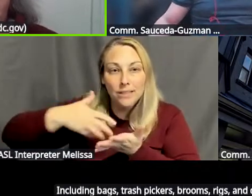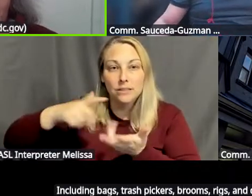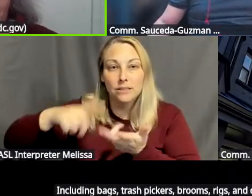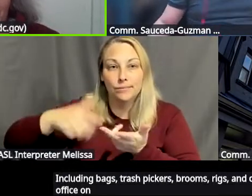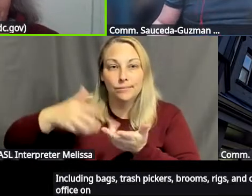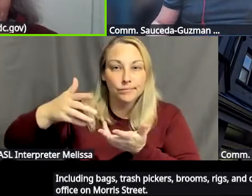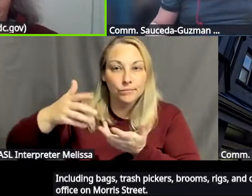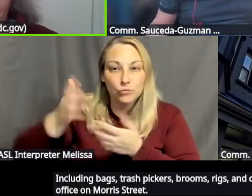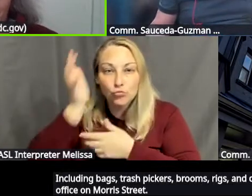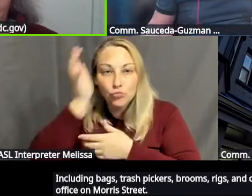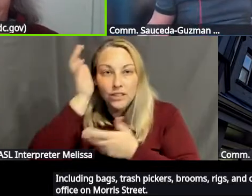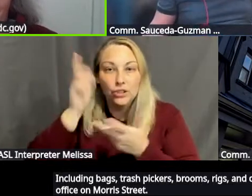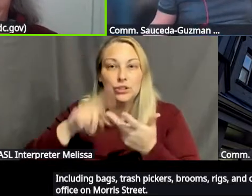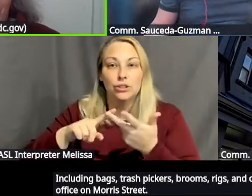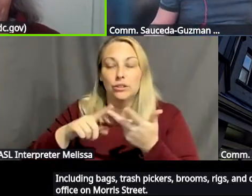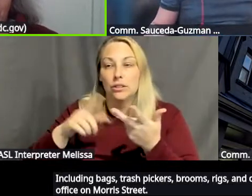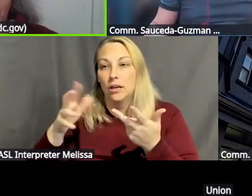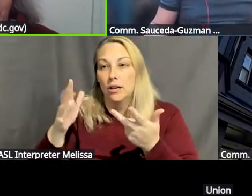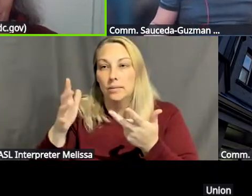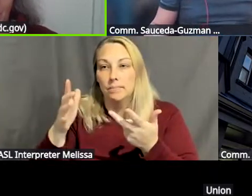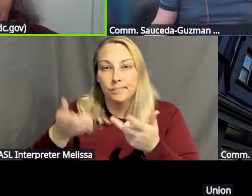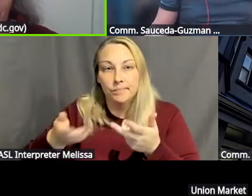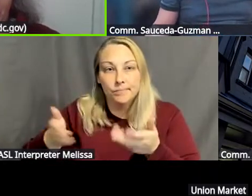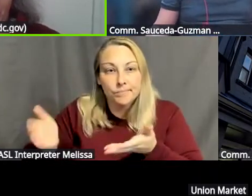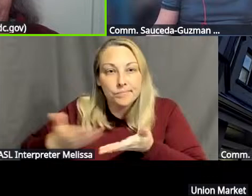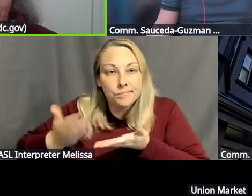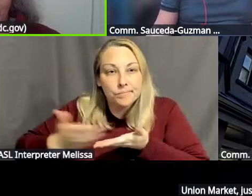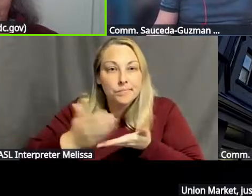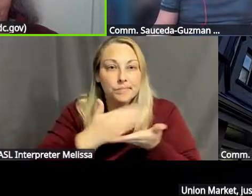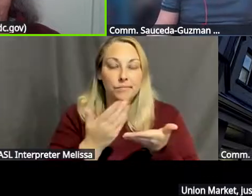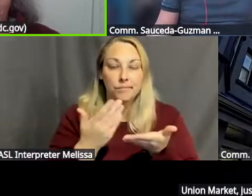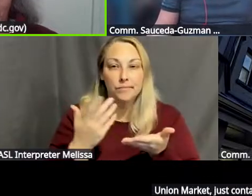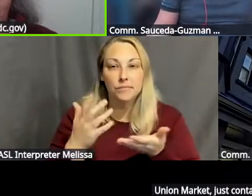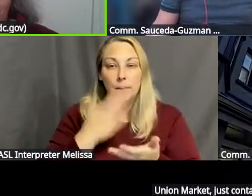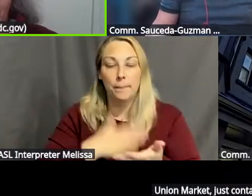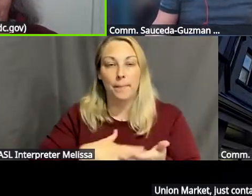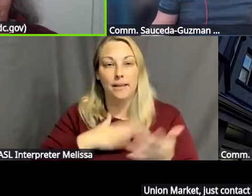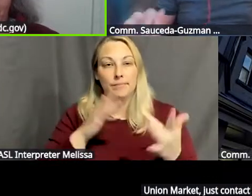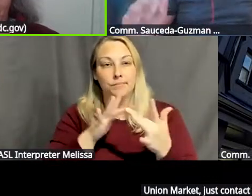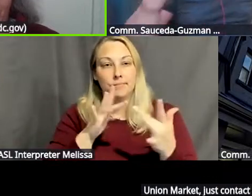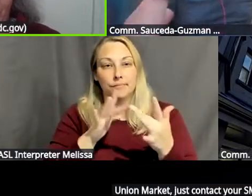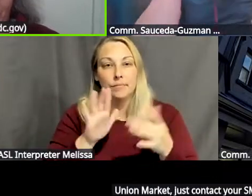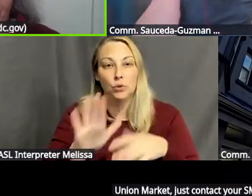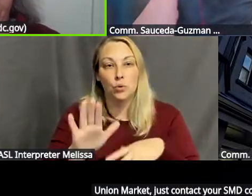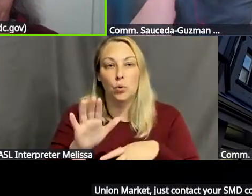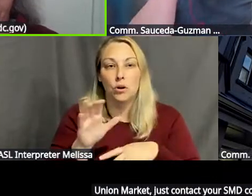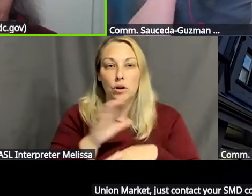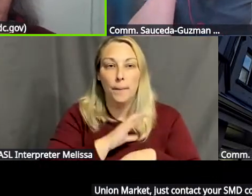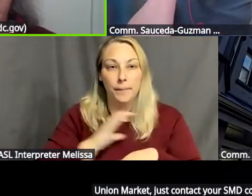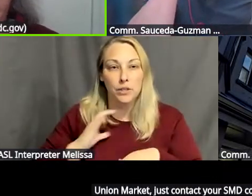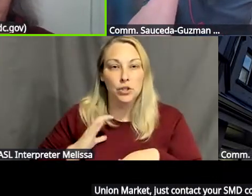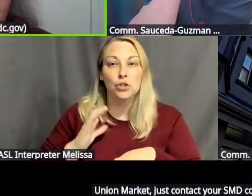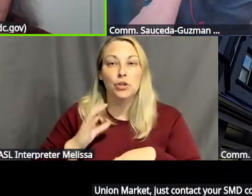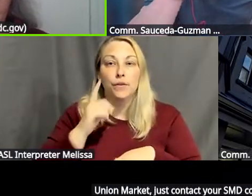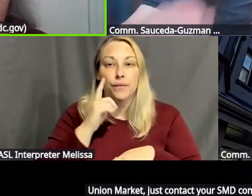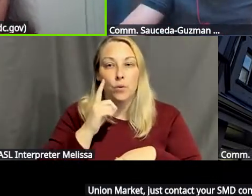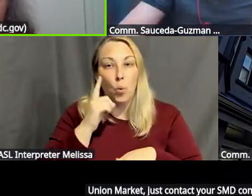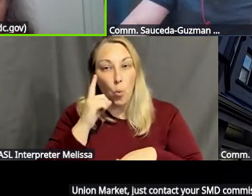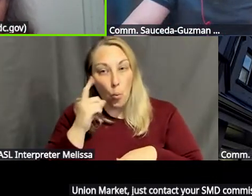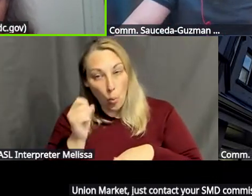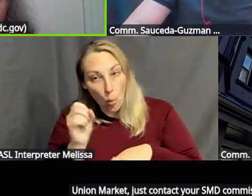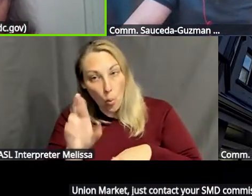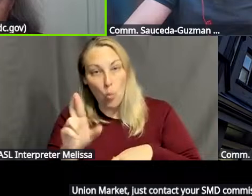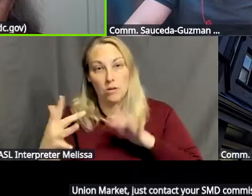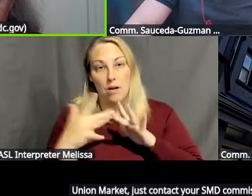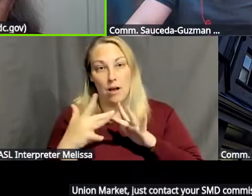Street, Union Market. Just contact your SMD commissioner or me for access. Thank